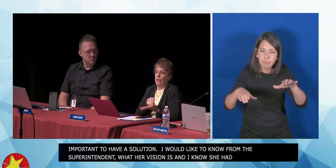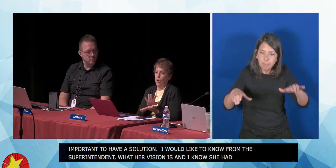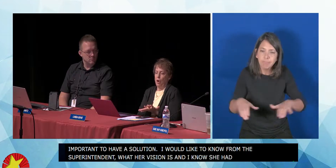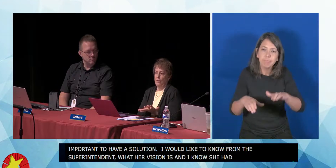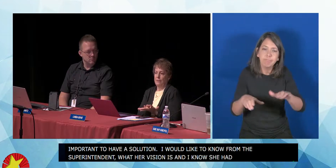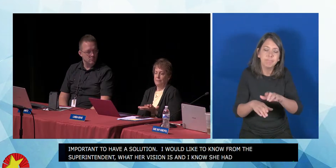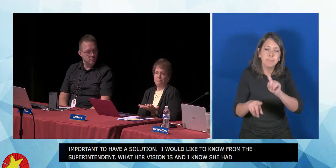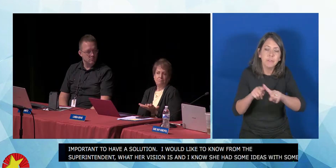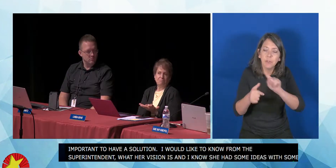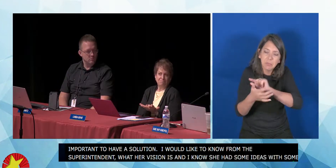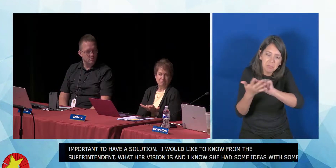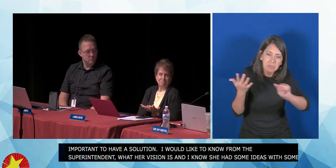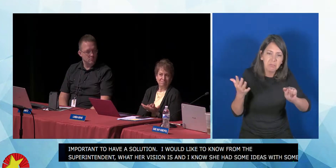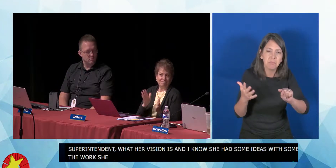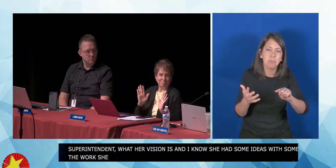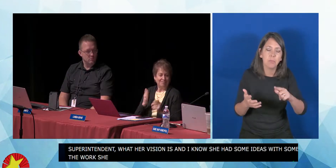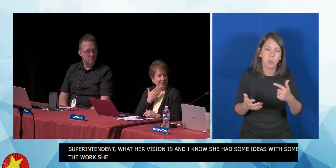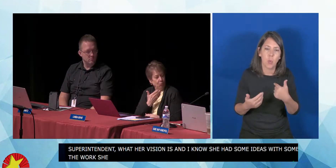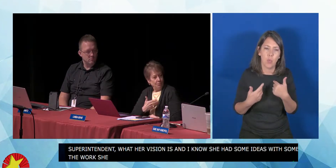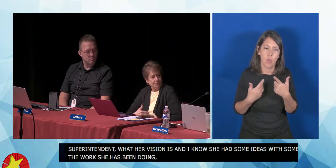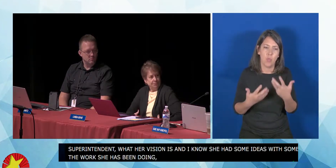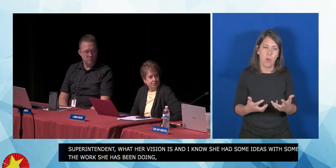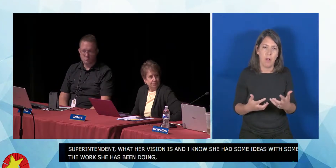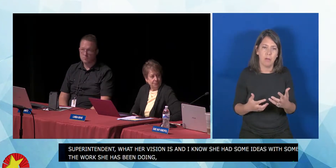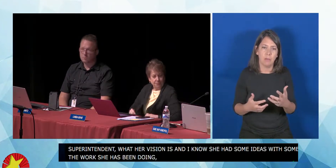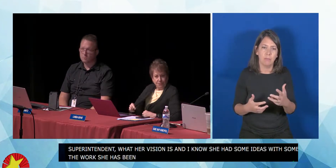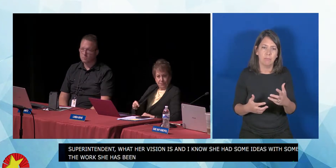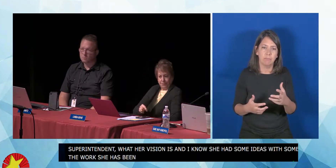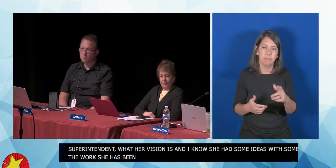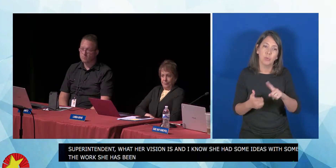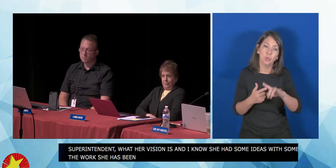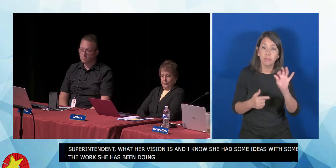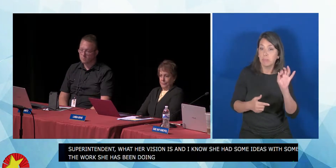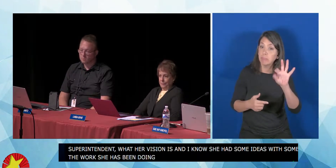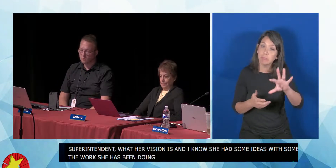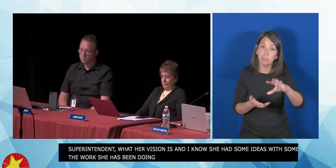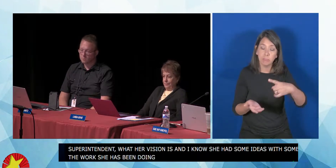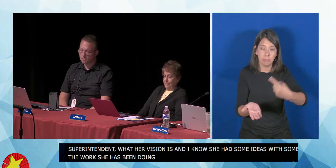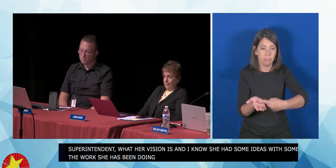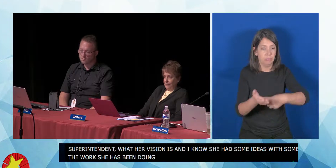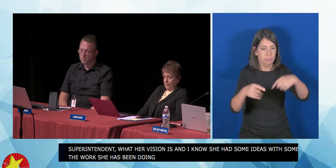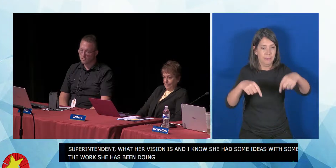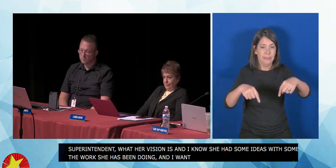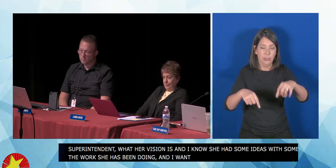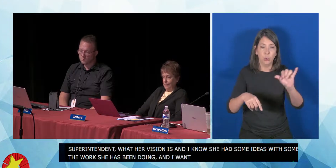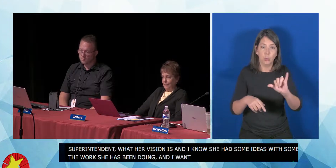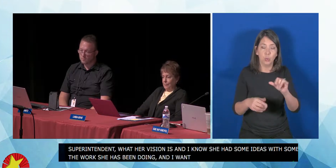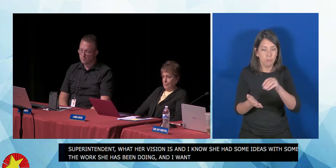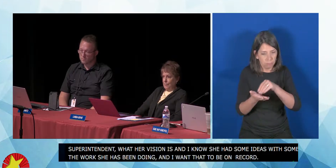want that to be on the record. So thank you.